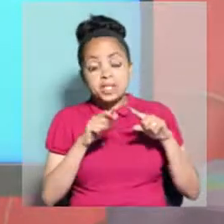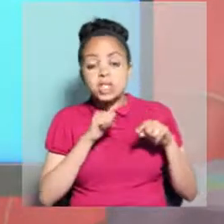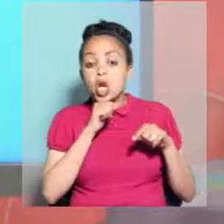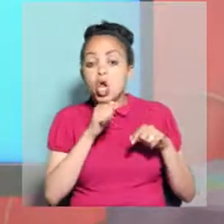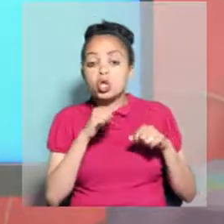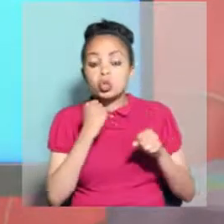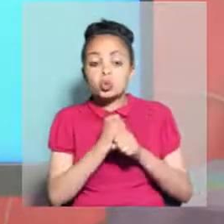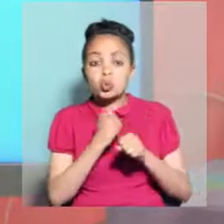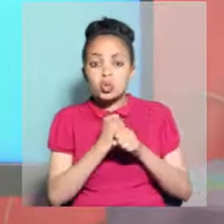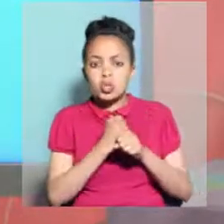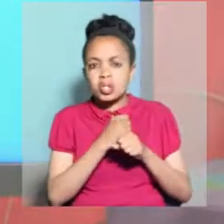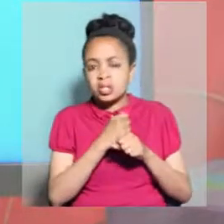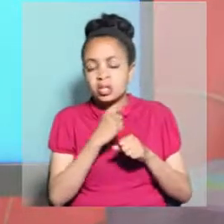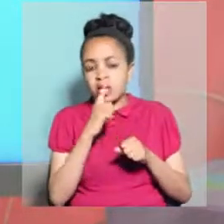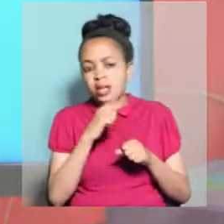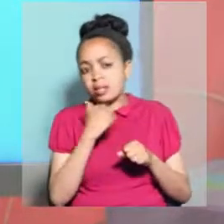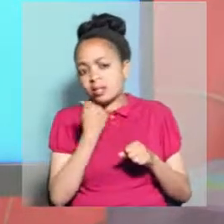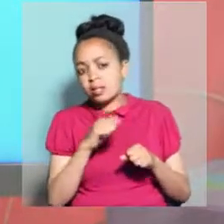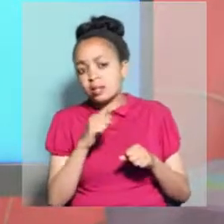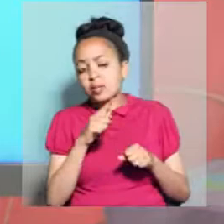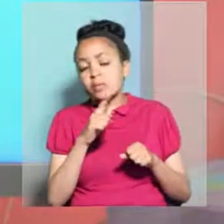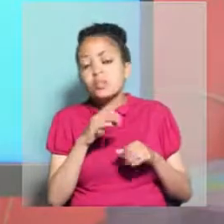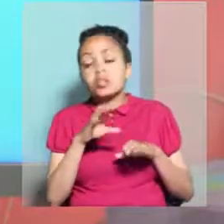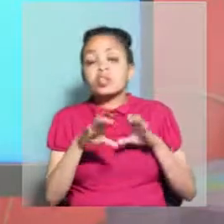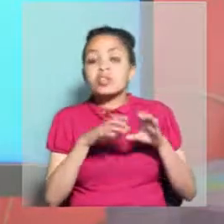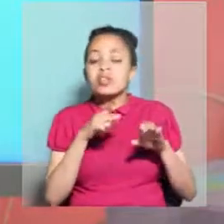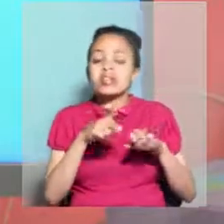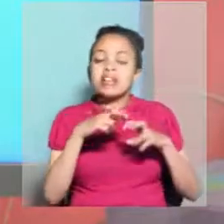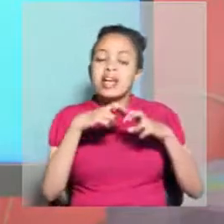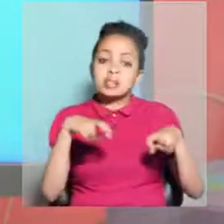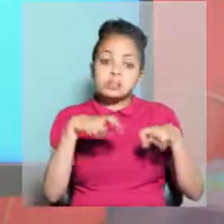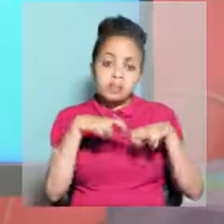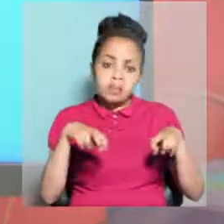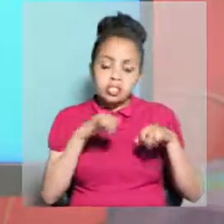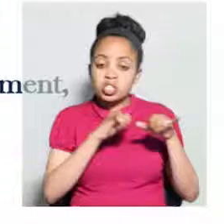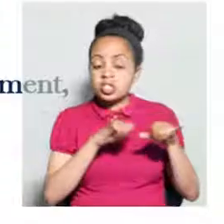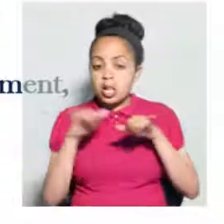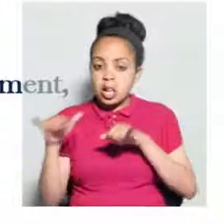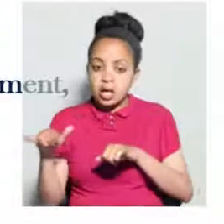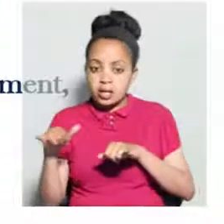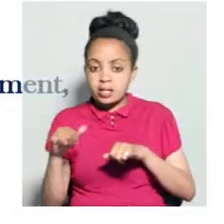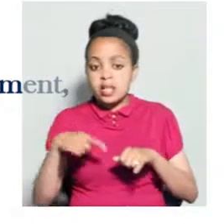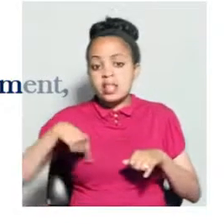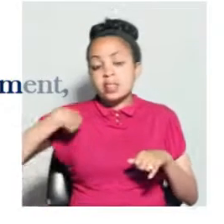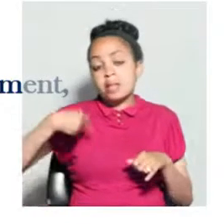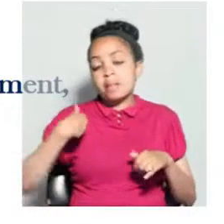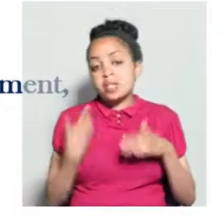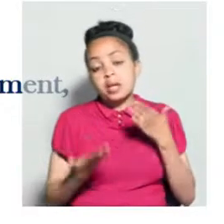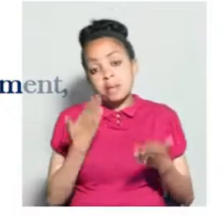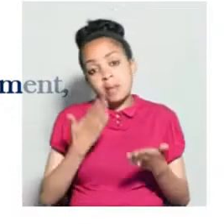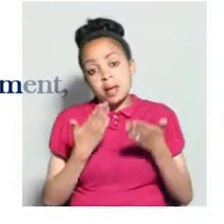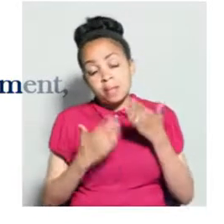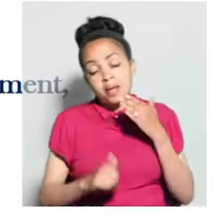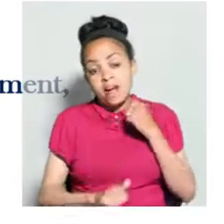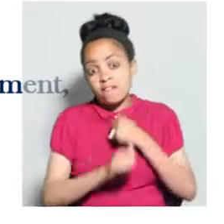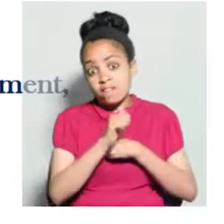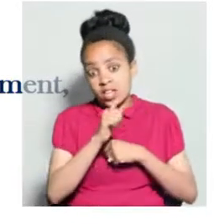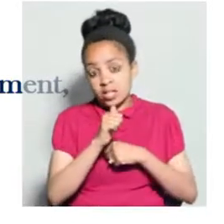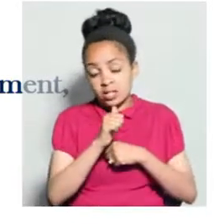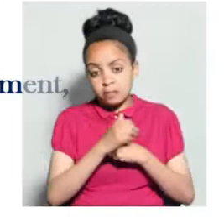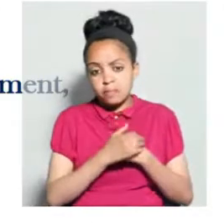do nothing because it is held constant by the experimenter. Just like temperature may be affect seed